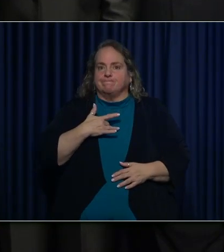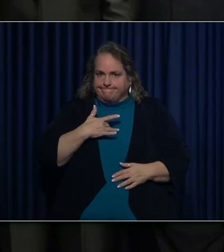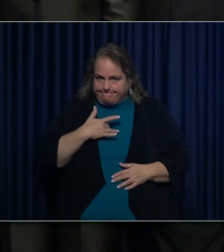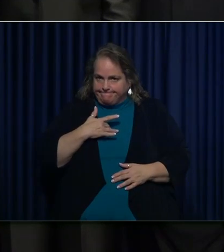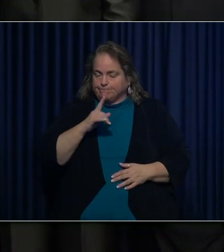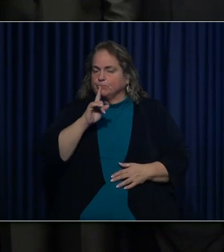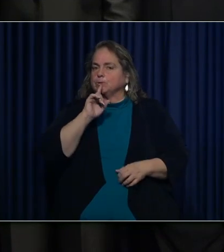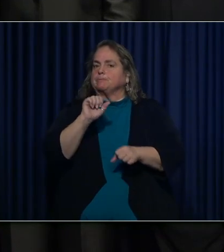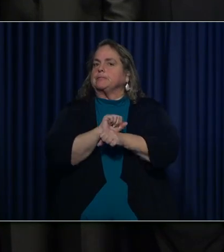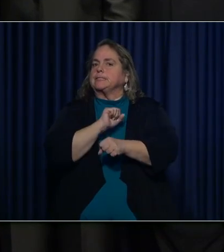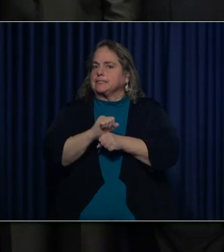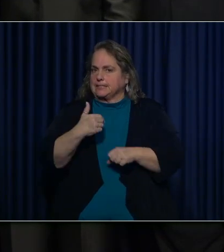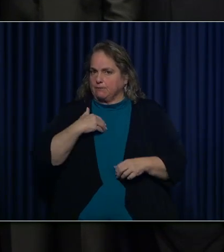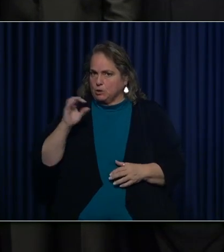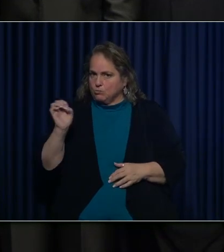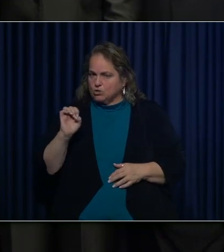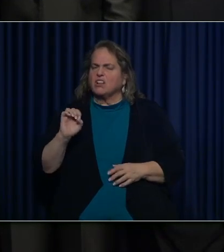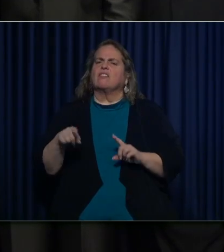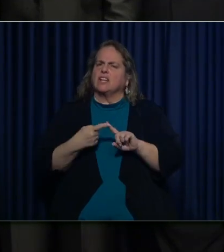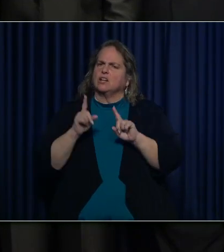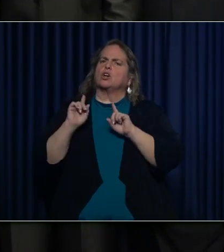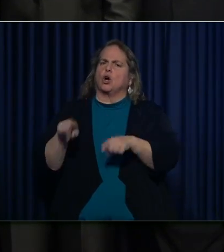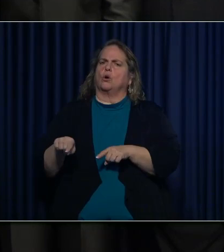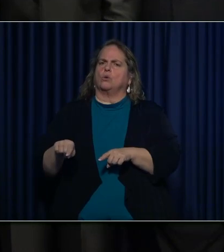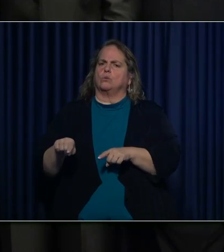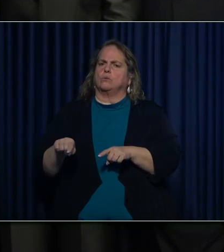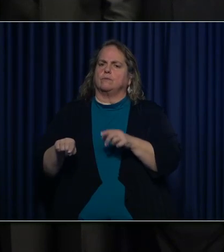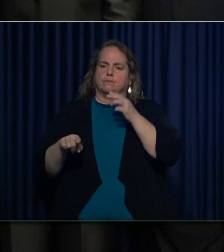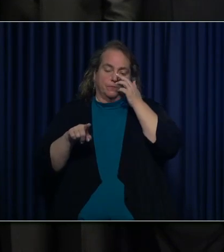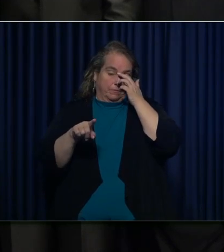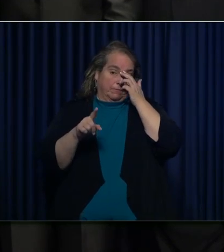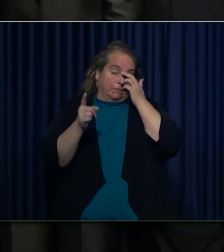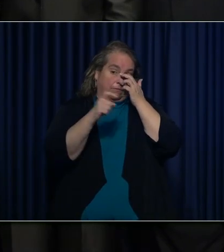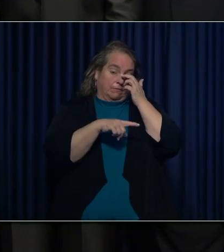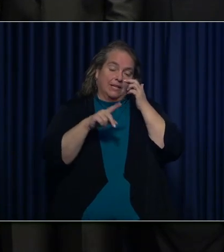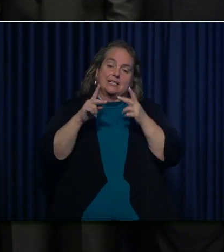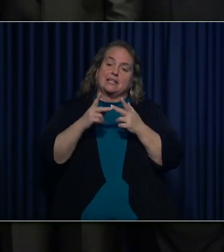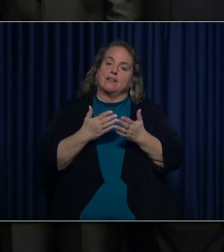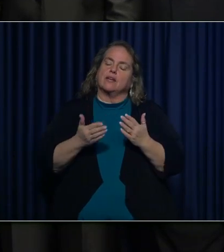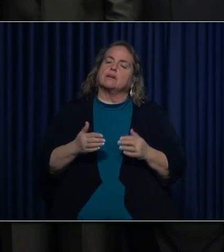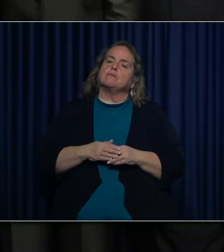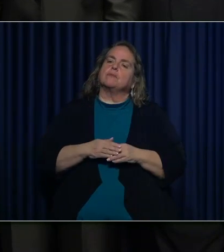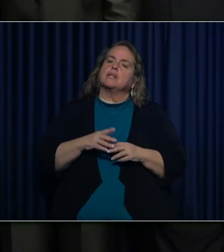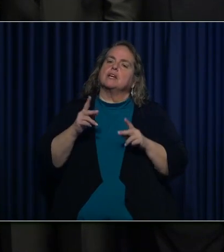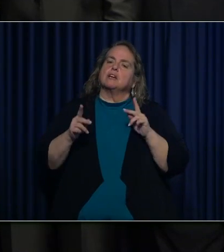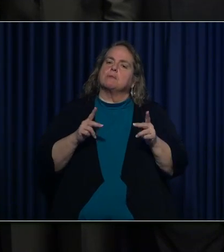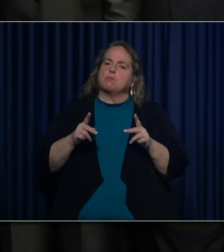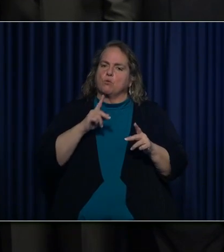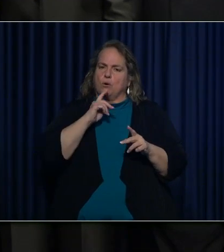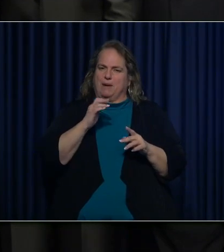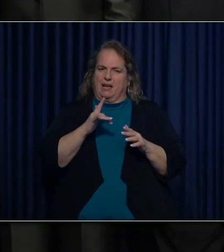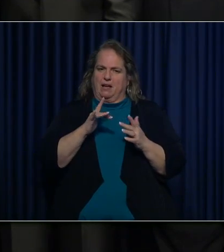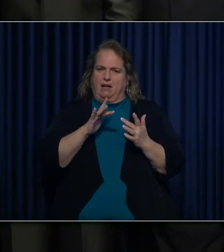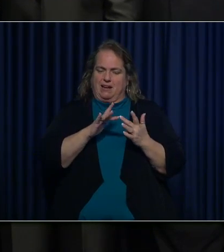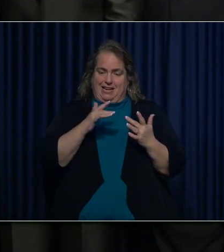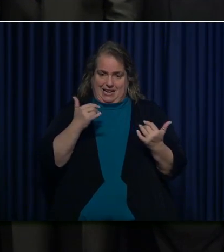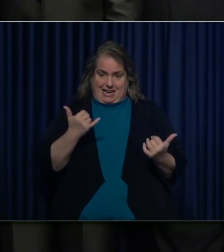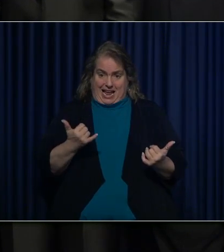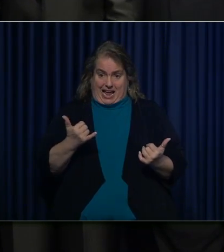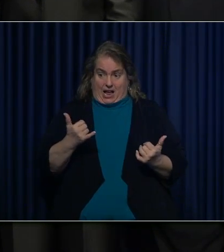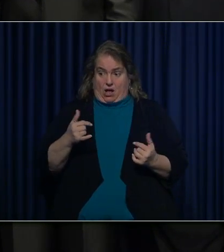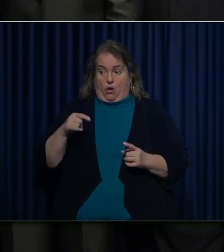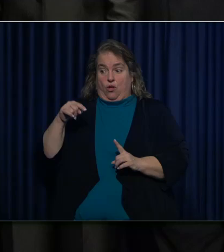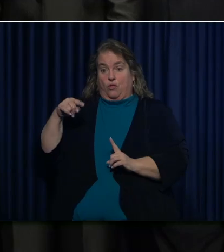by all means, seek medical care as you feel you need to. And then the other thing I wanted to follow up on, you said people were being contacted, so right now the epidemiologists